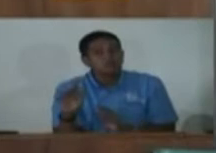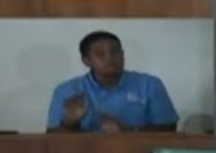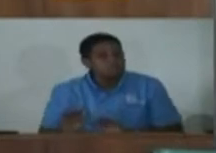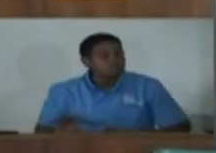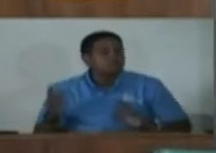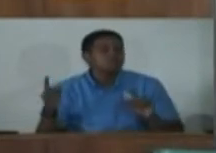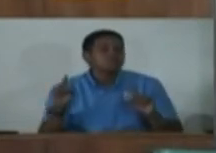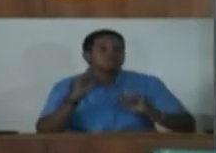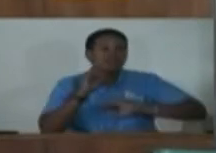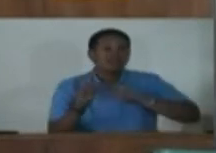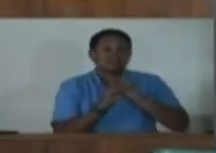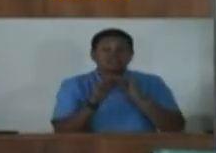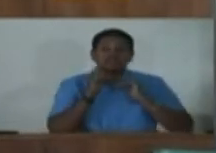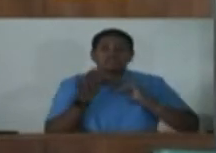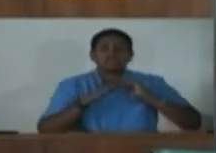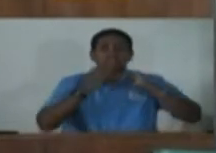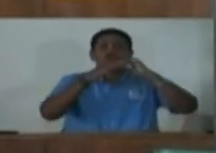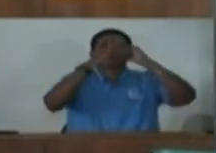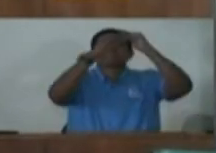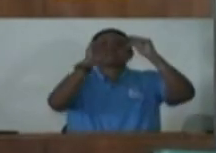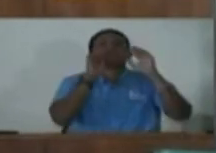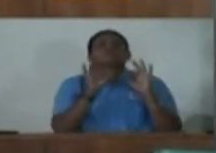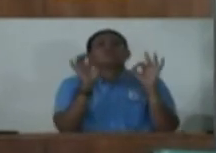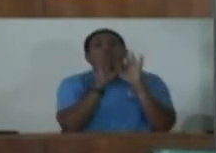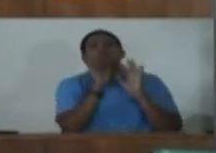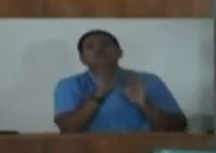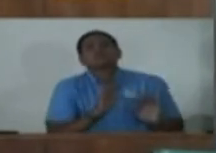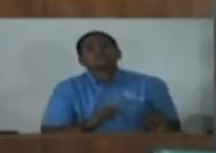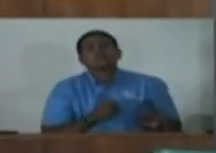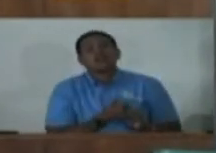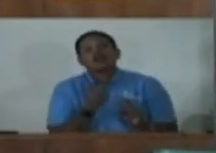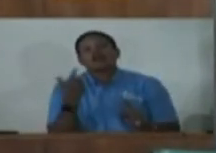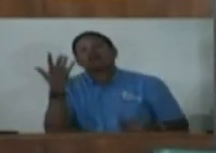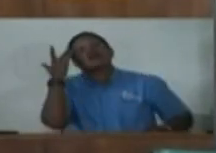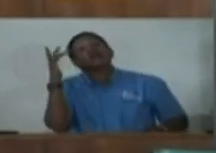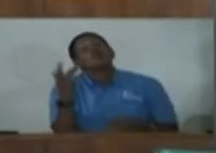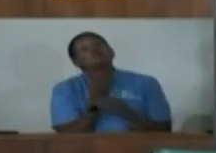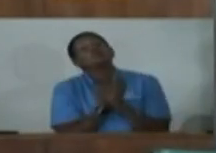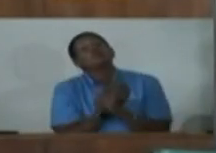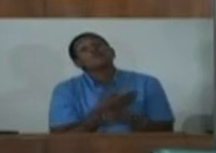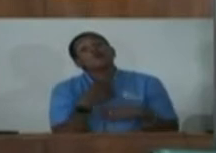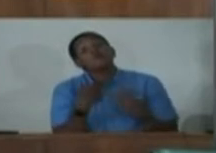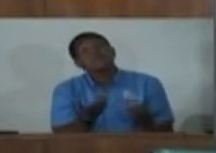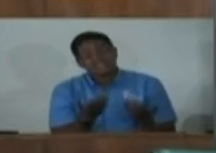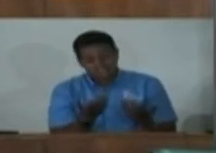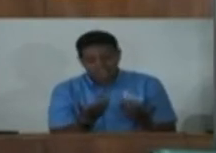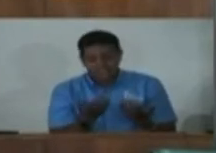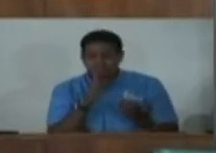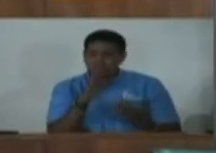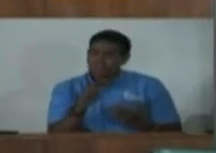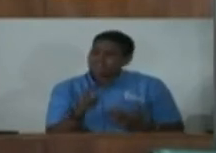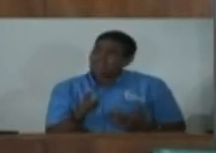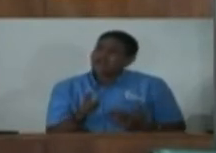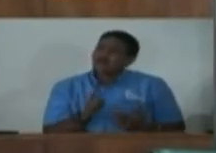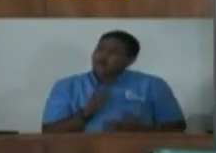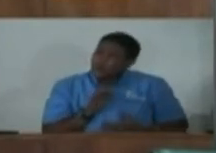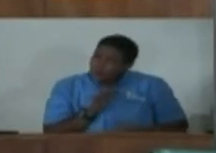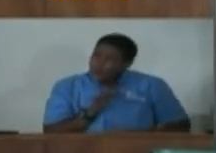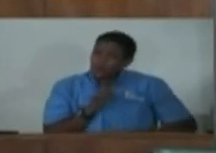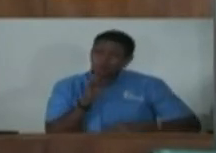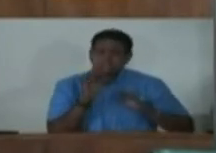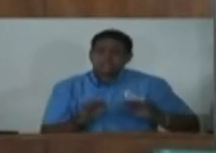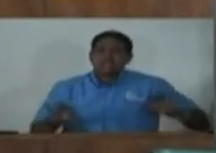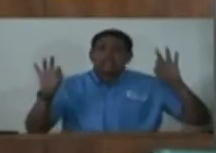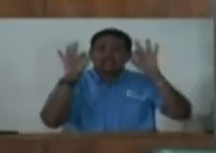Although it is increasingly important that intellectual property is of tremendous